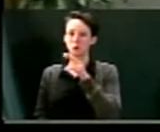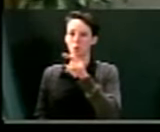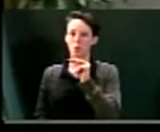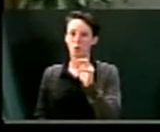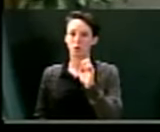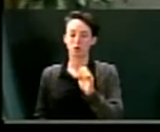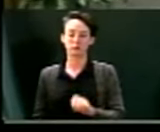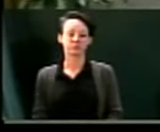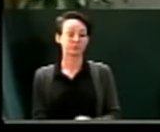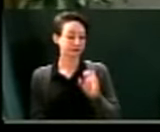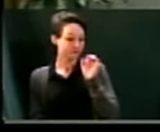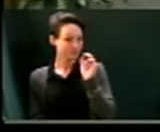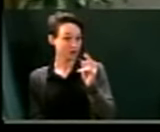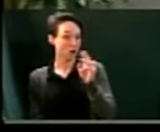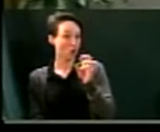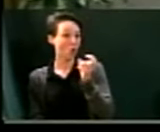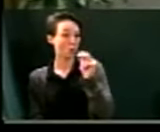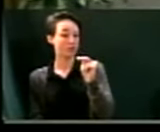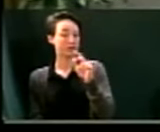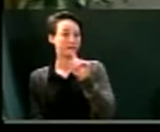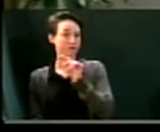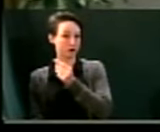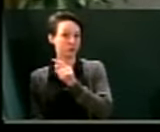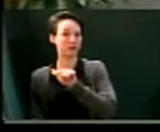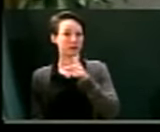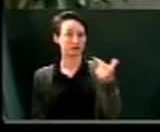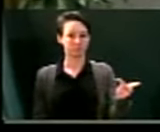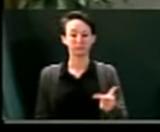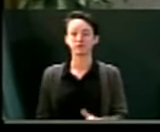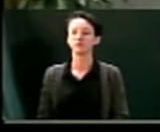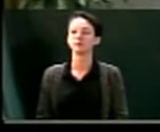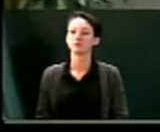Oh, okay. Ms. Owen will come to you first and then Ms. Horn.